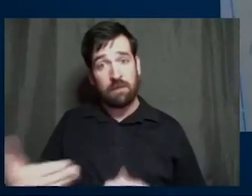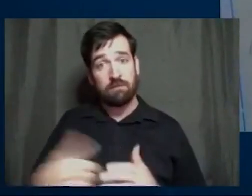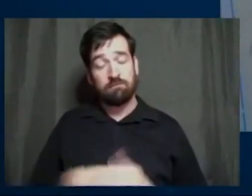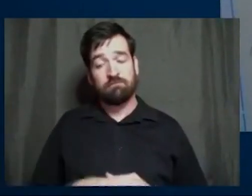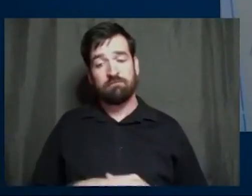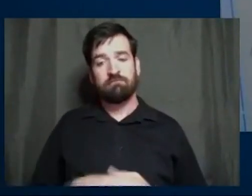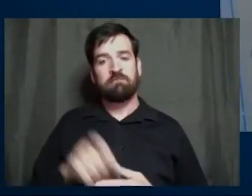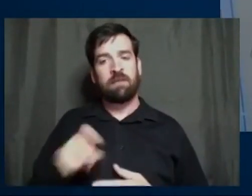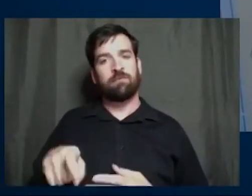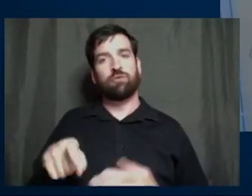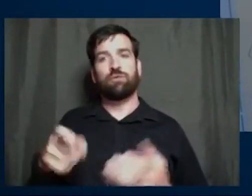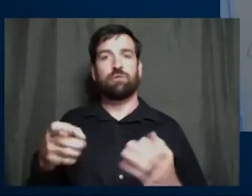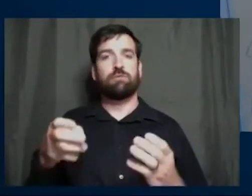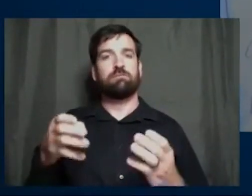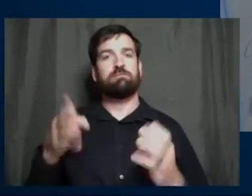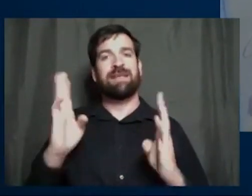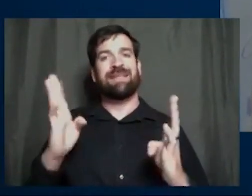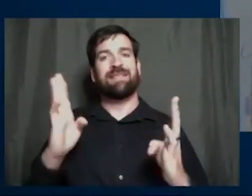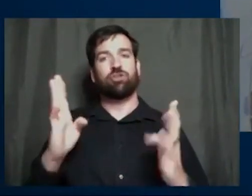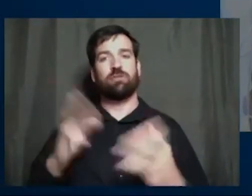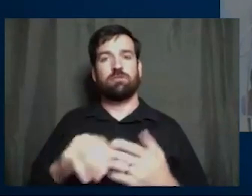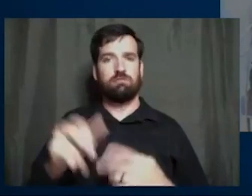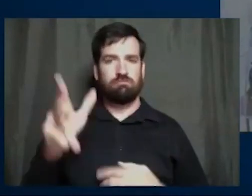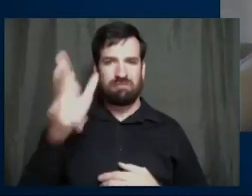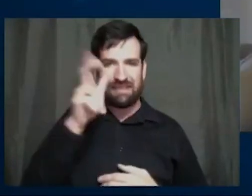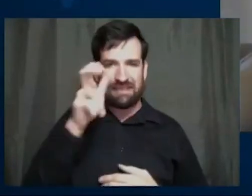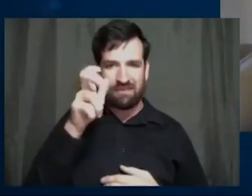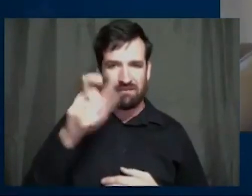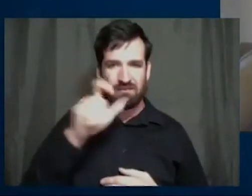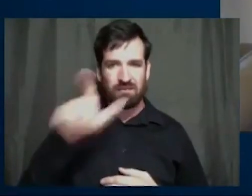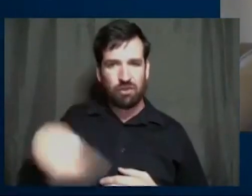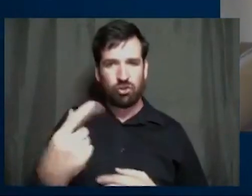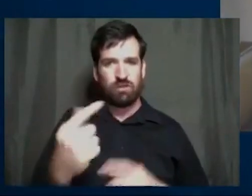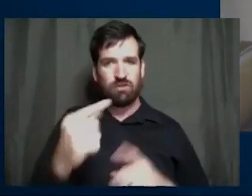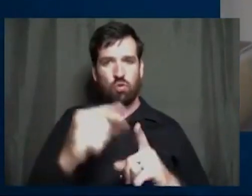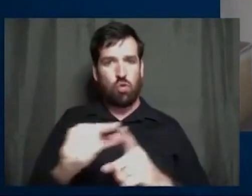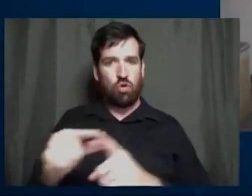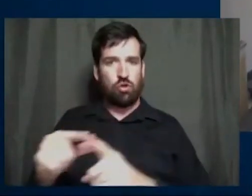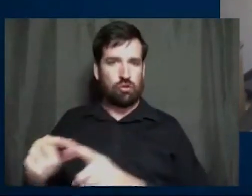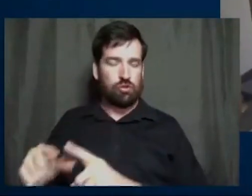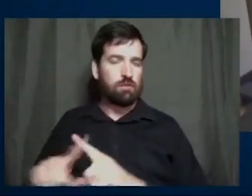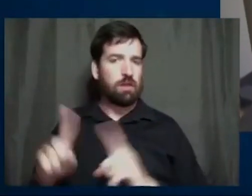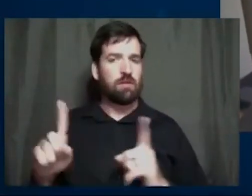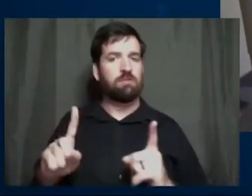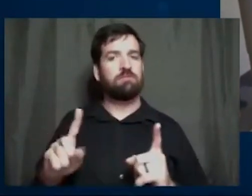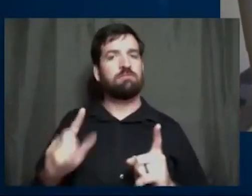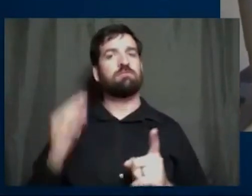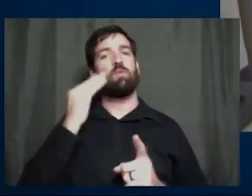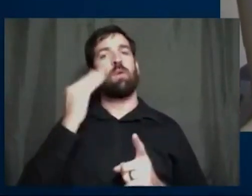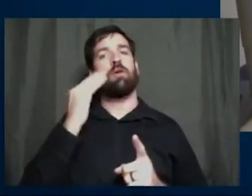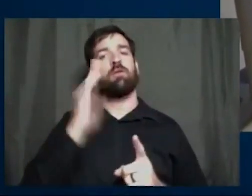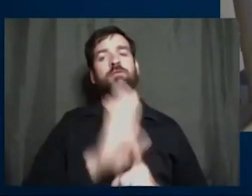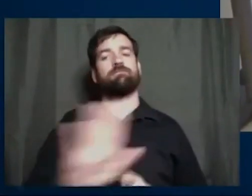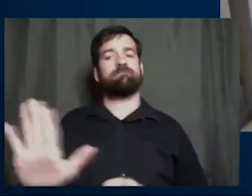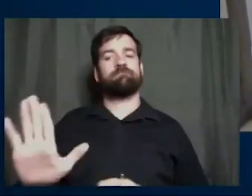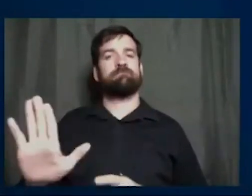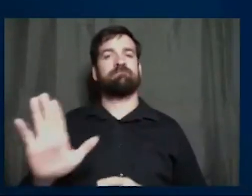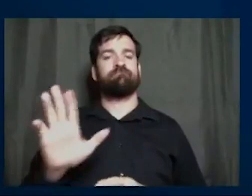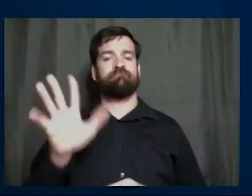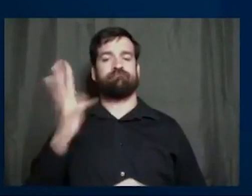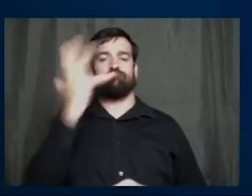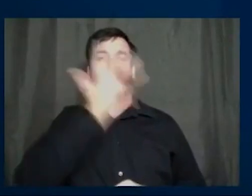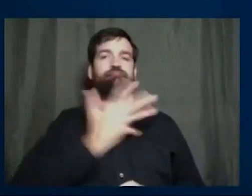attention to listening, and it's not just listening to the words, but being very aware of people's nonverbal communication